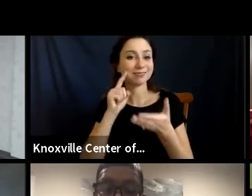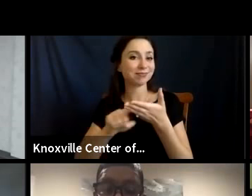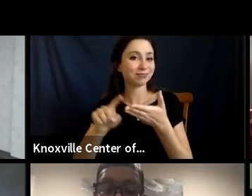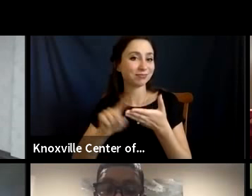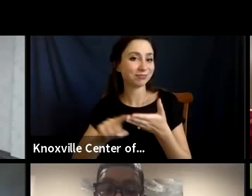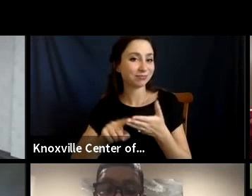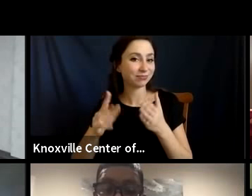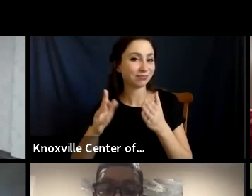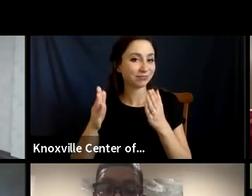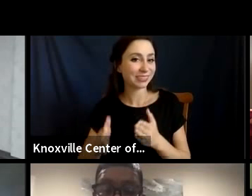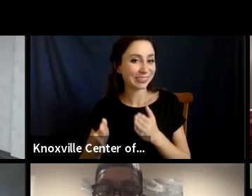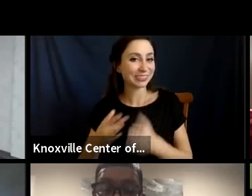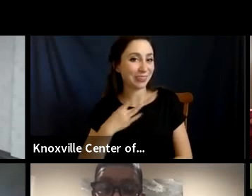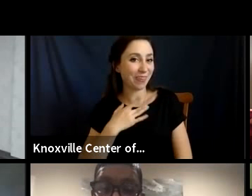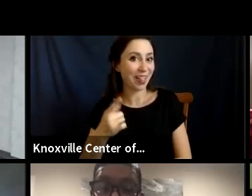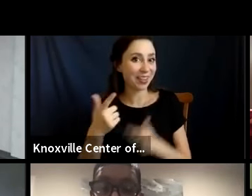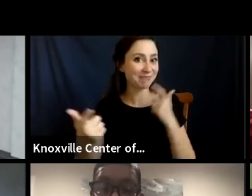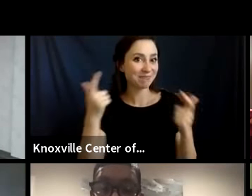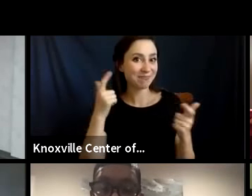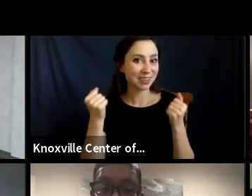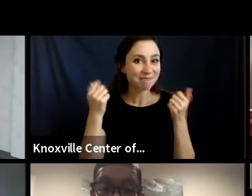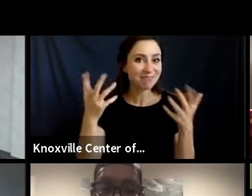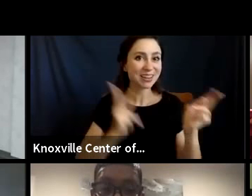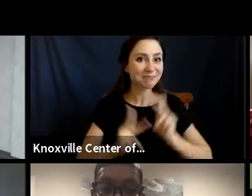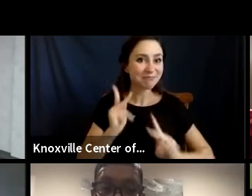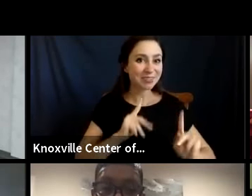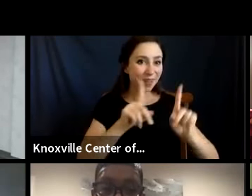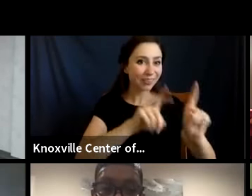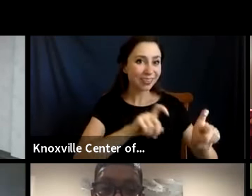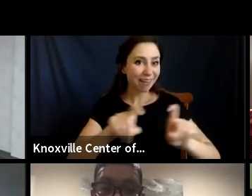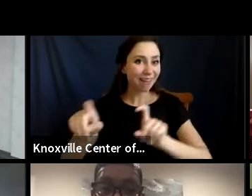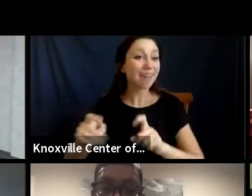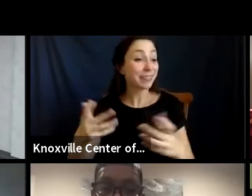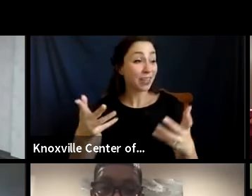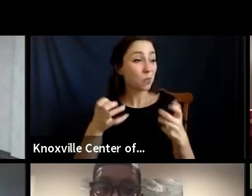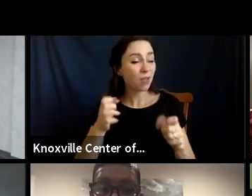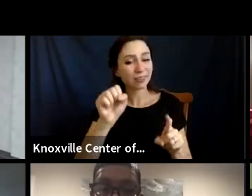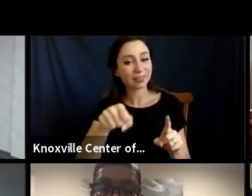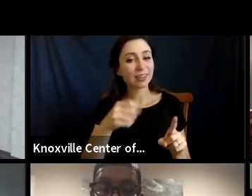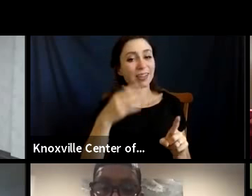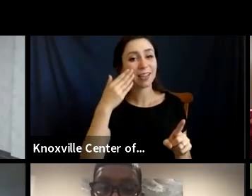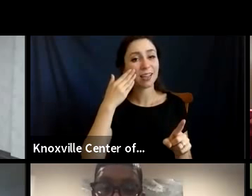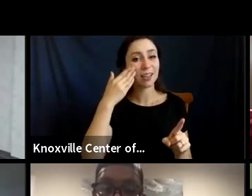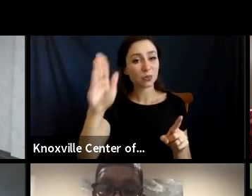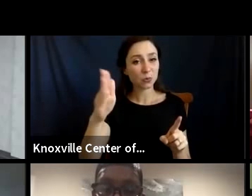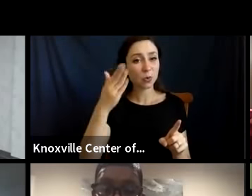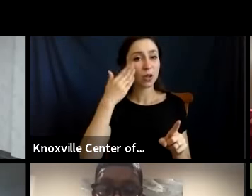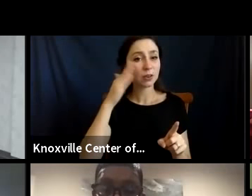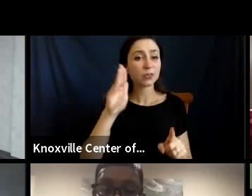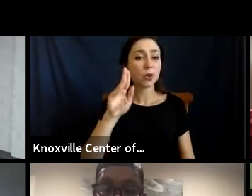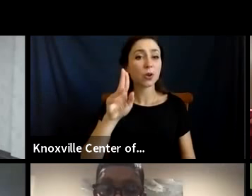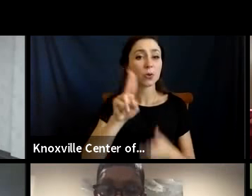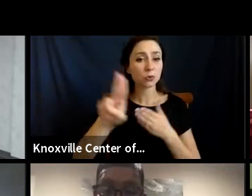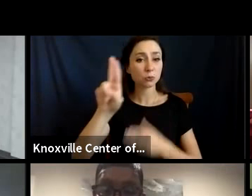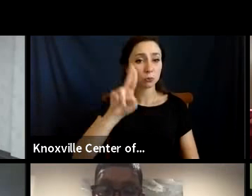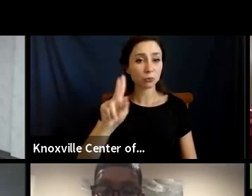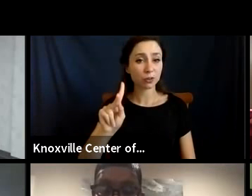bigger numbers, right? So that would be ideal. I don't know that, I know the University of Kentucky